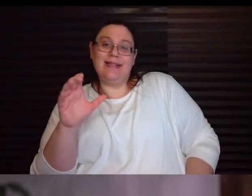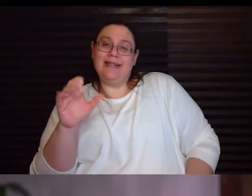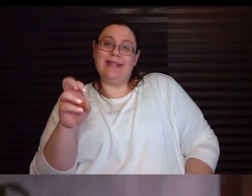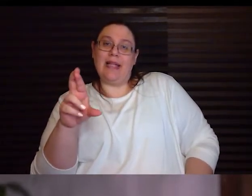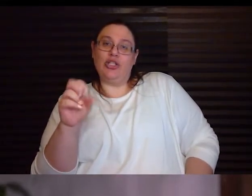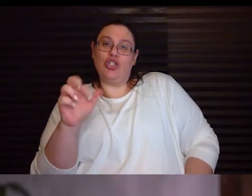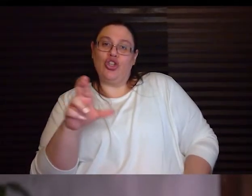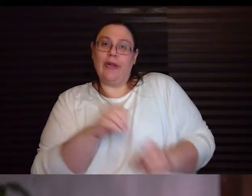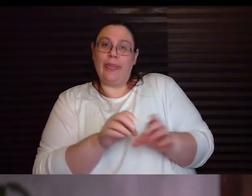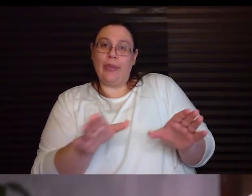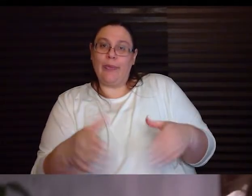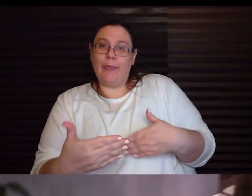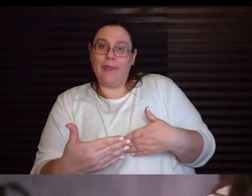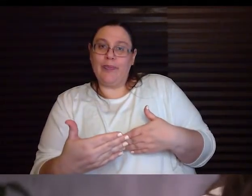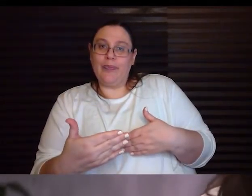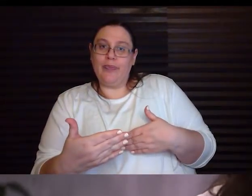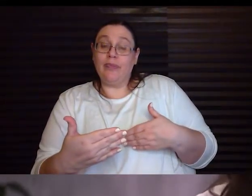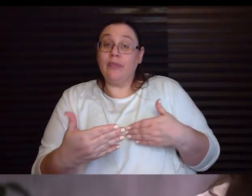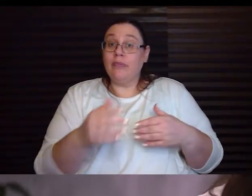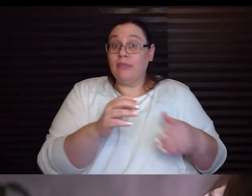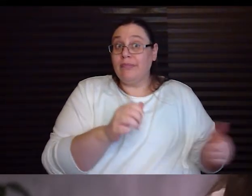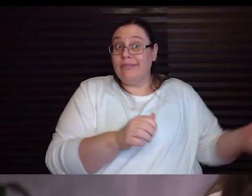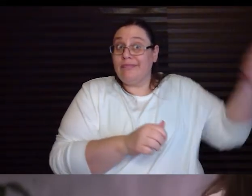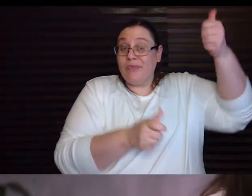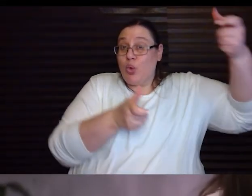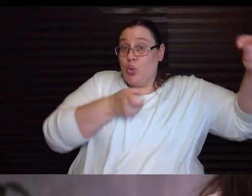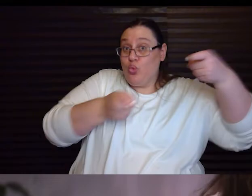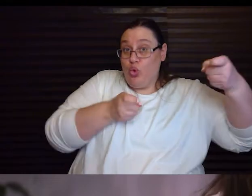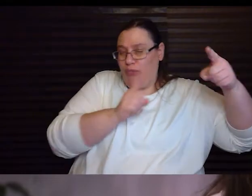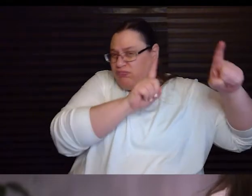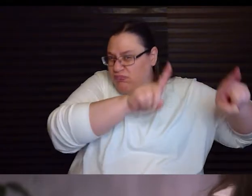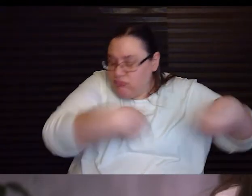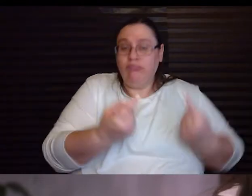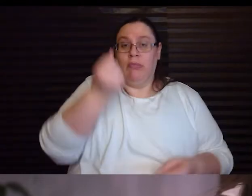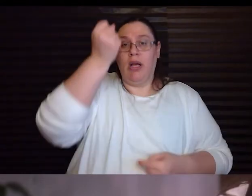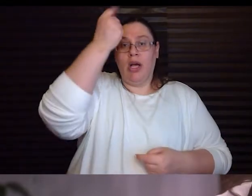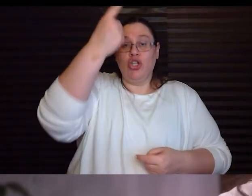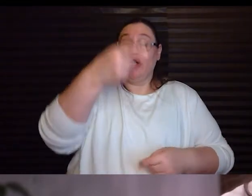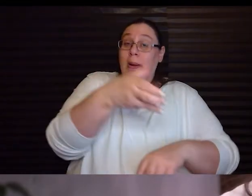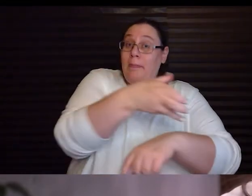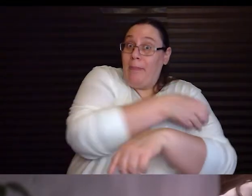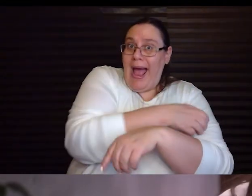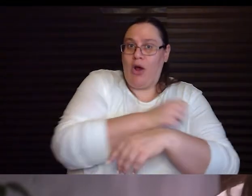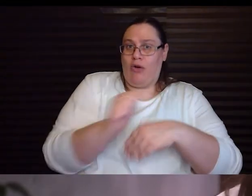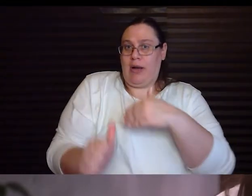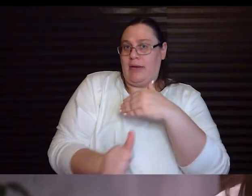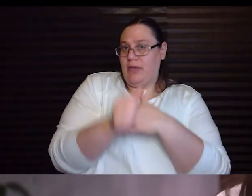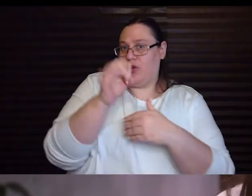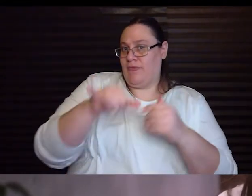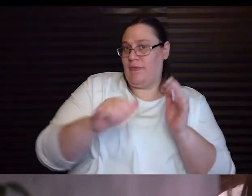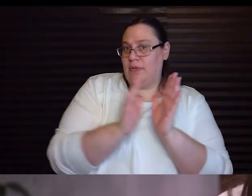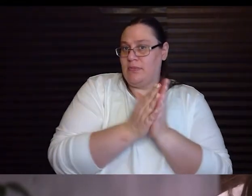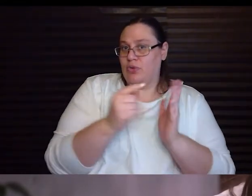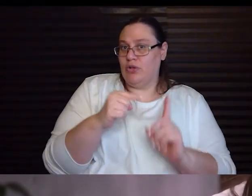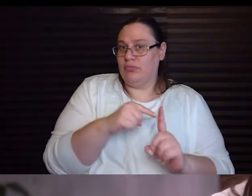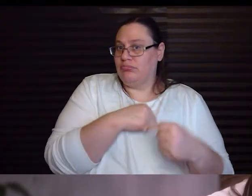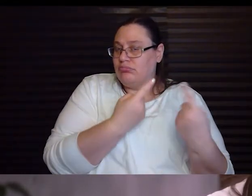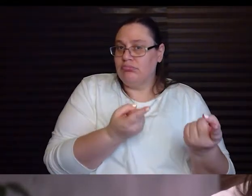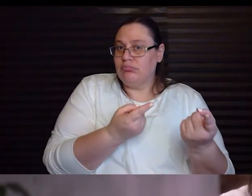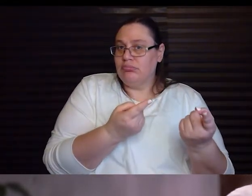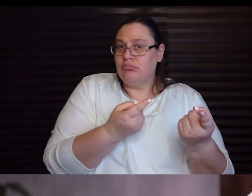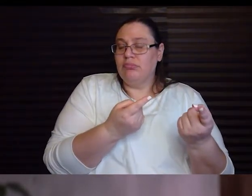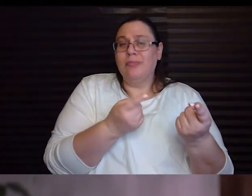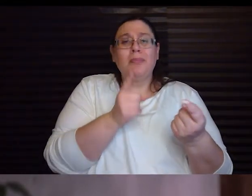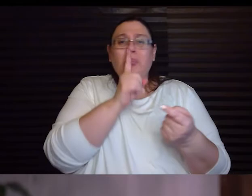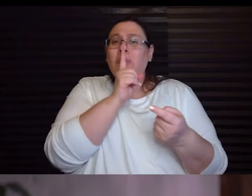them. The ruling class has always understood the power and the danger of this book. This